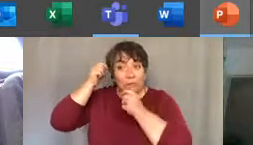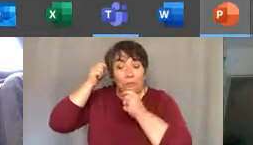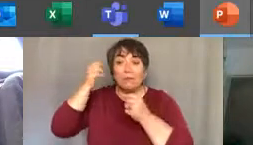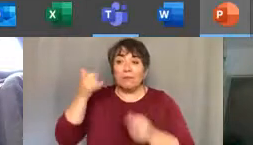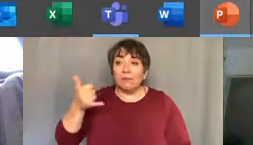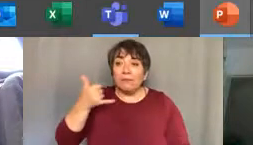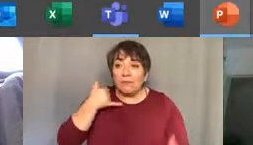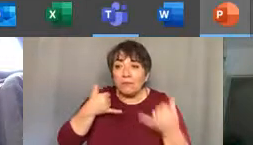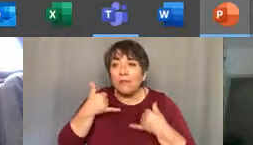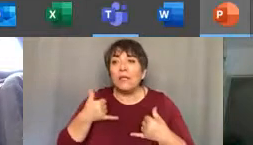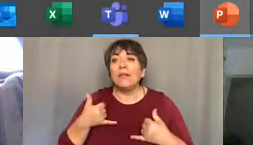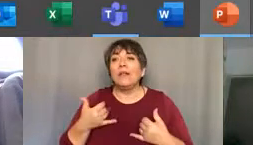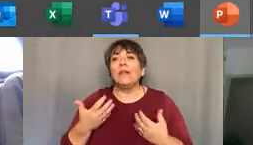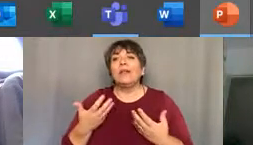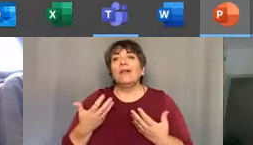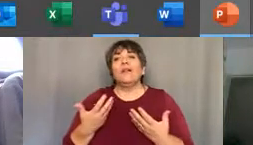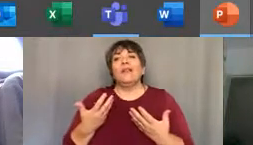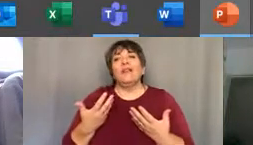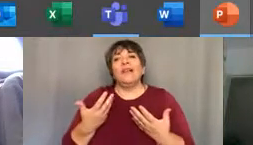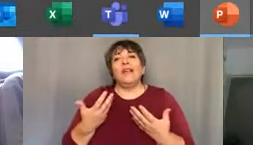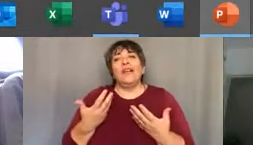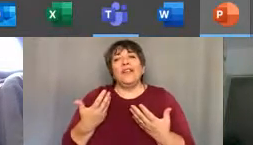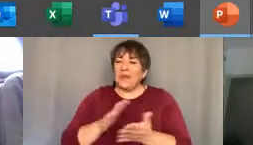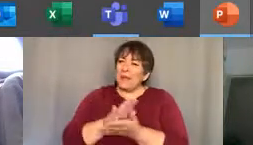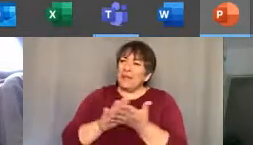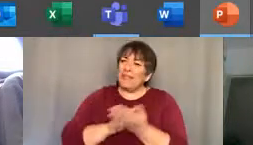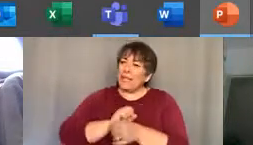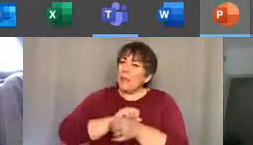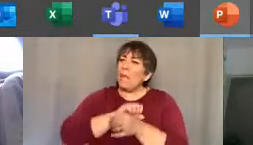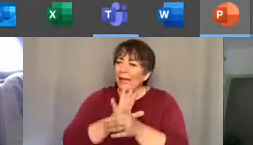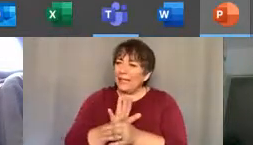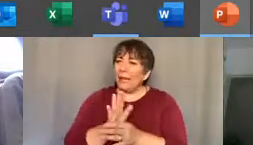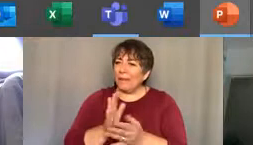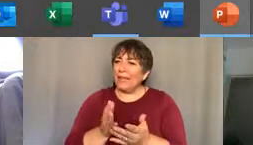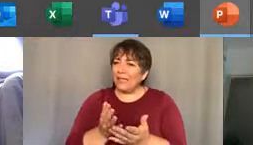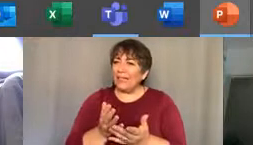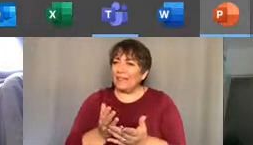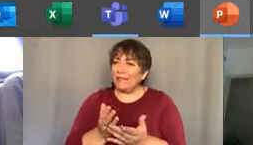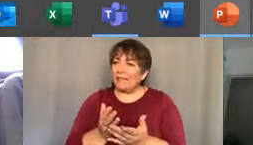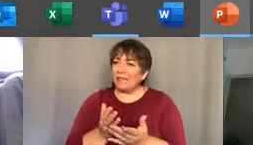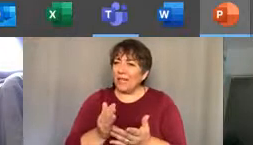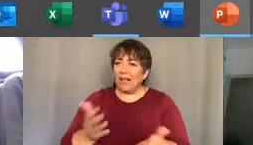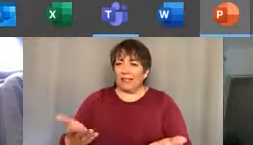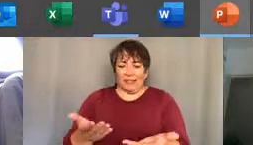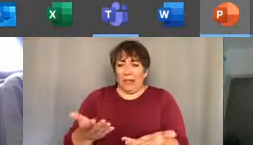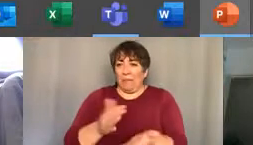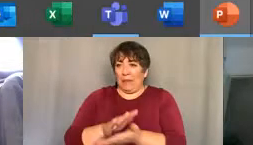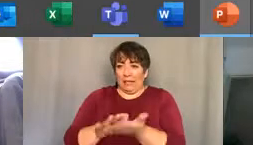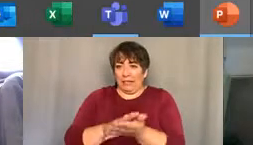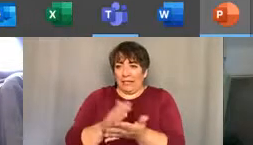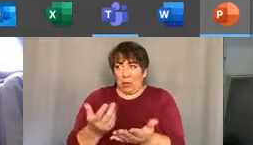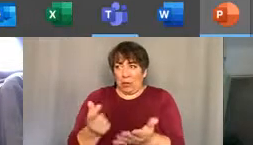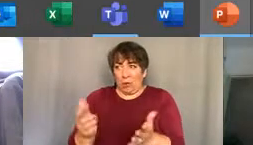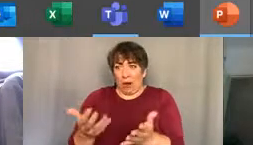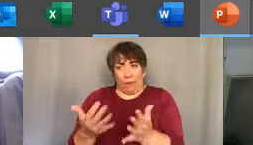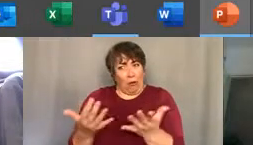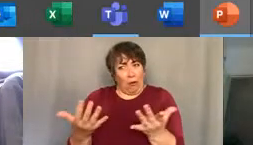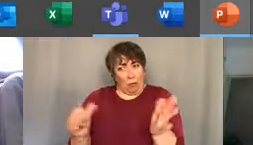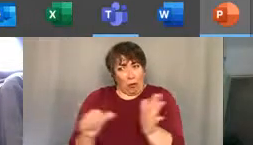challenges to us all in different walks of life, it did to us, and we weren't really prepared for the significant increase